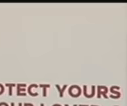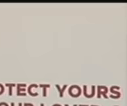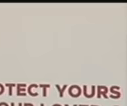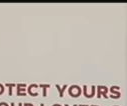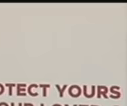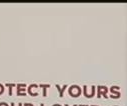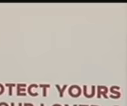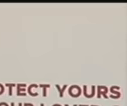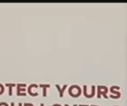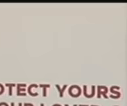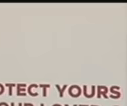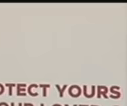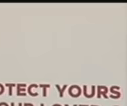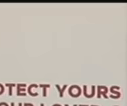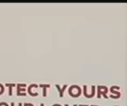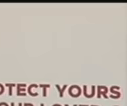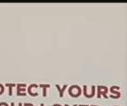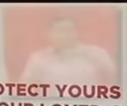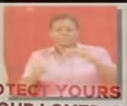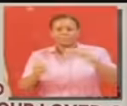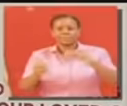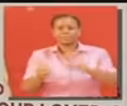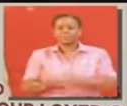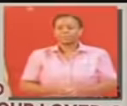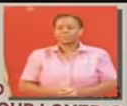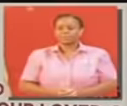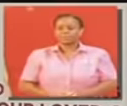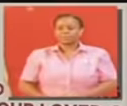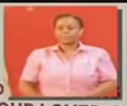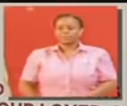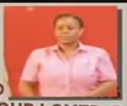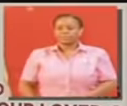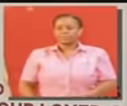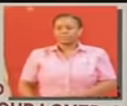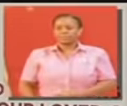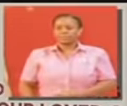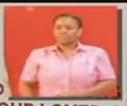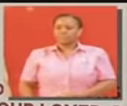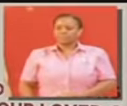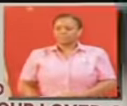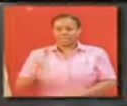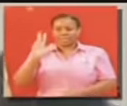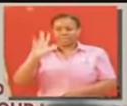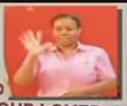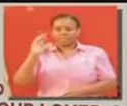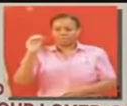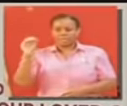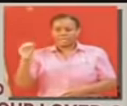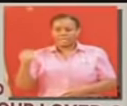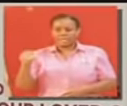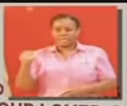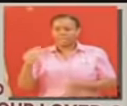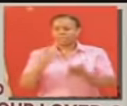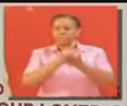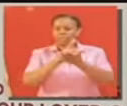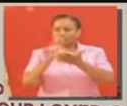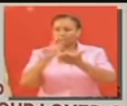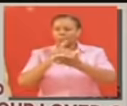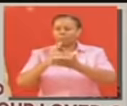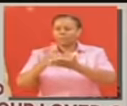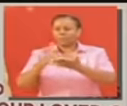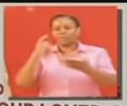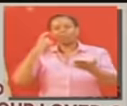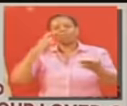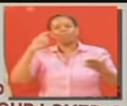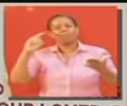week and this one. So the 35% is really a week to week that we're speaking about at this point in time. Okay, thank you very